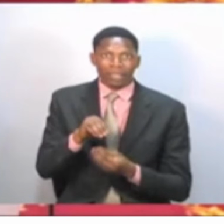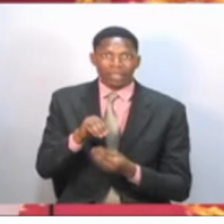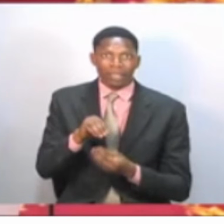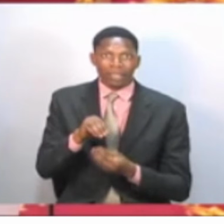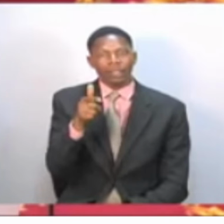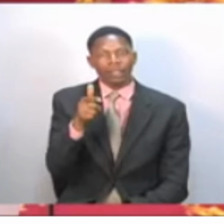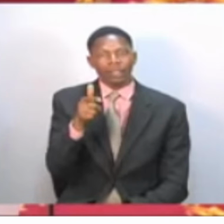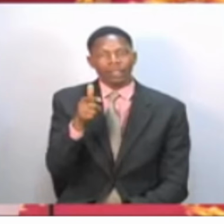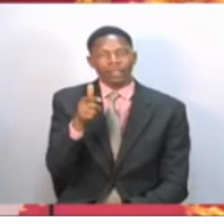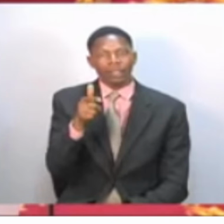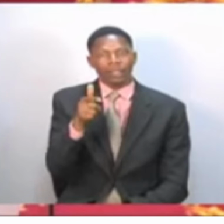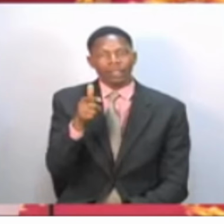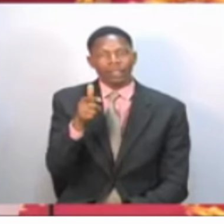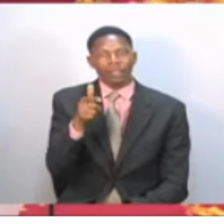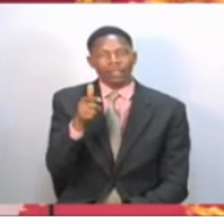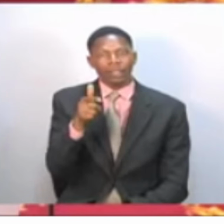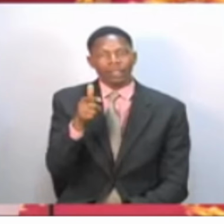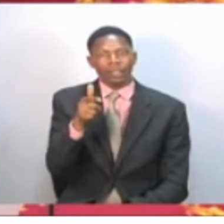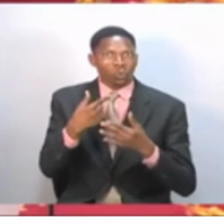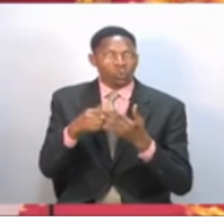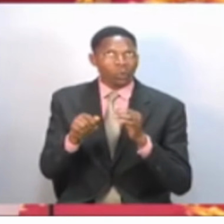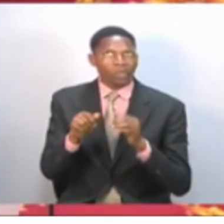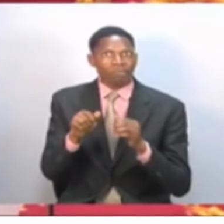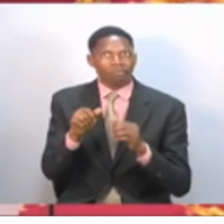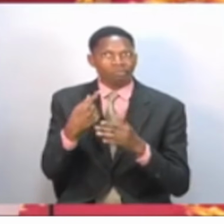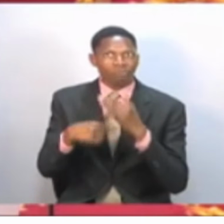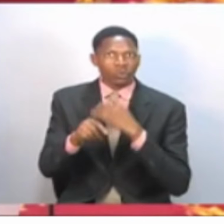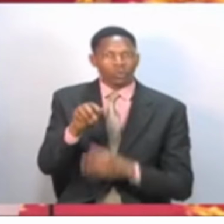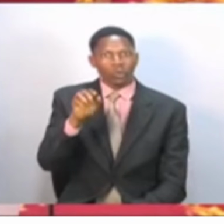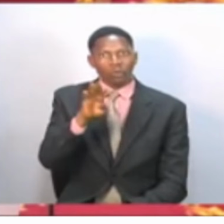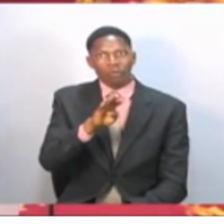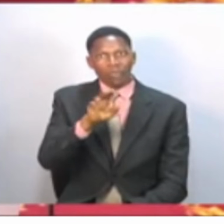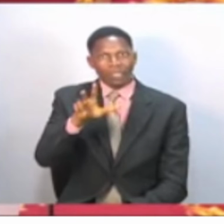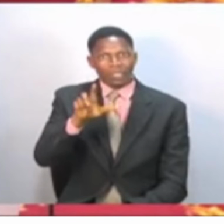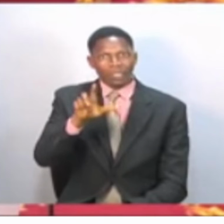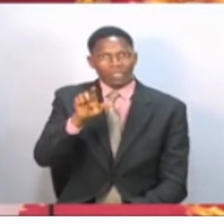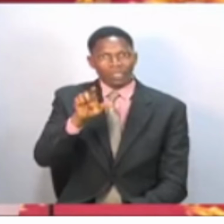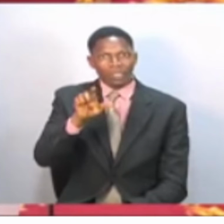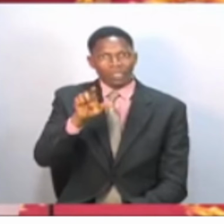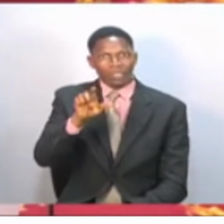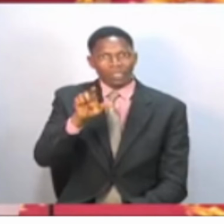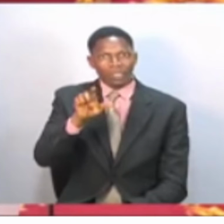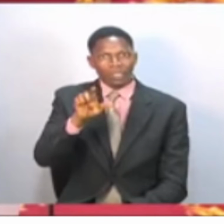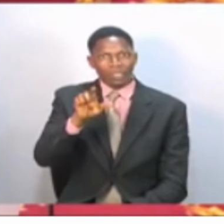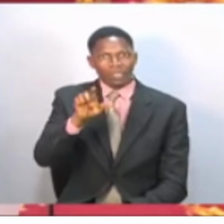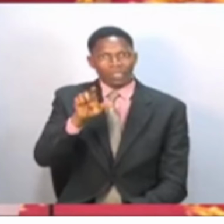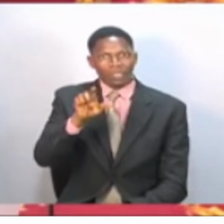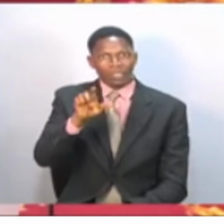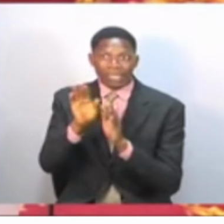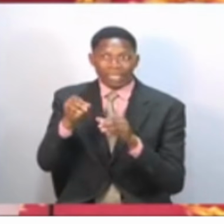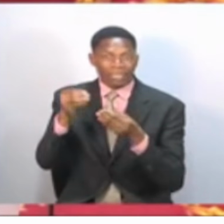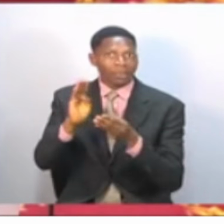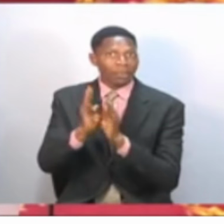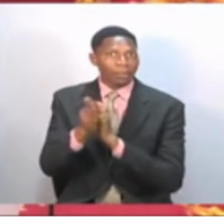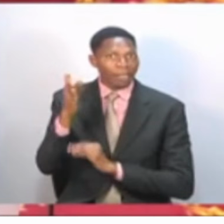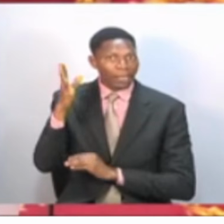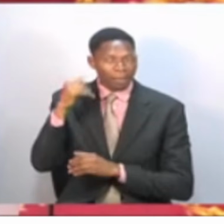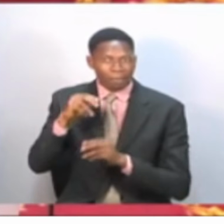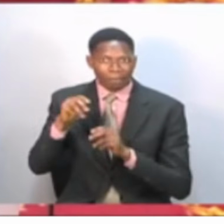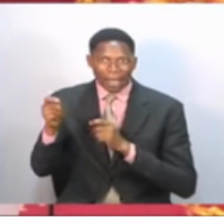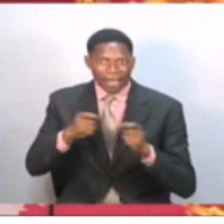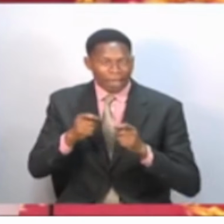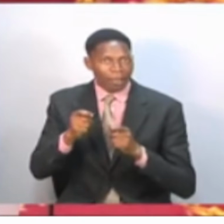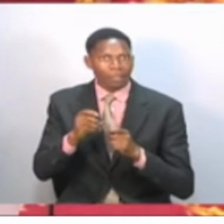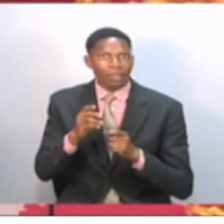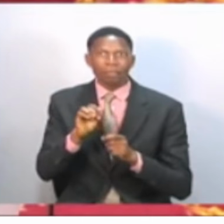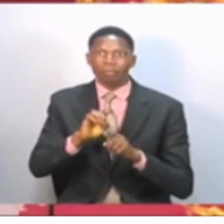projects valued at 14.88 billion, which were awarded by the previous administration and abandoned by